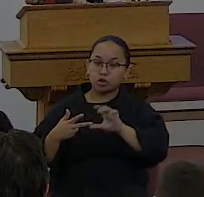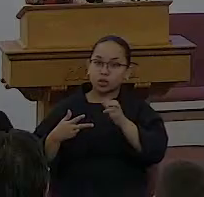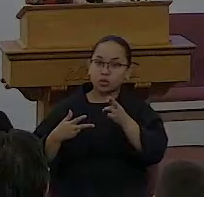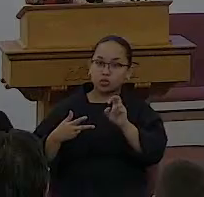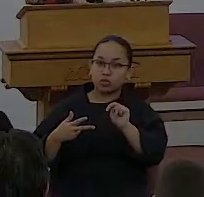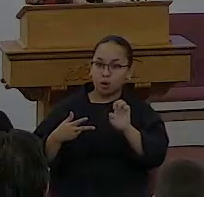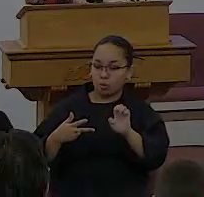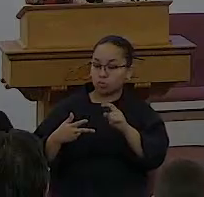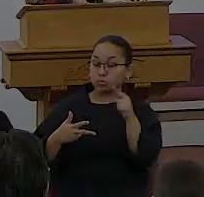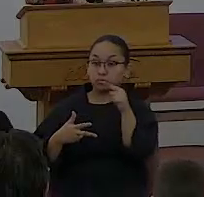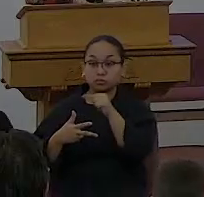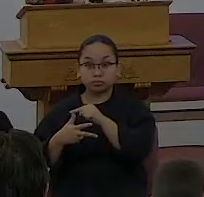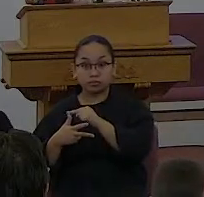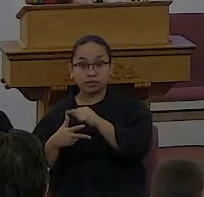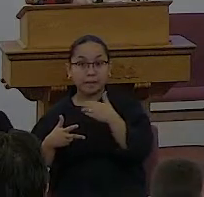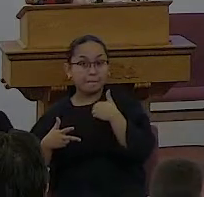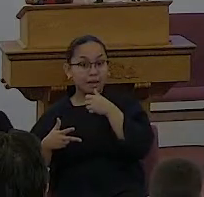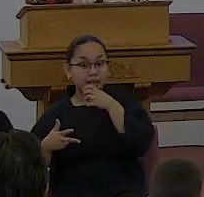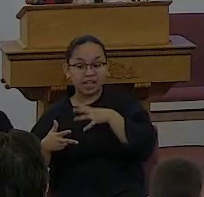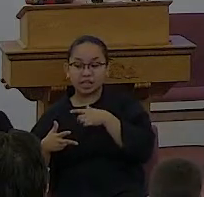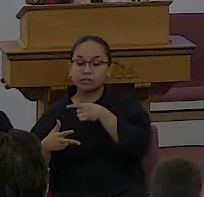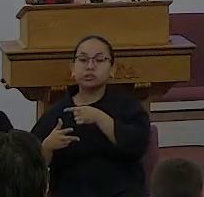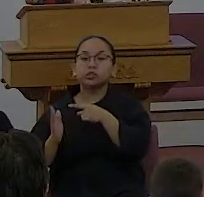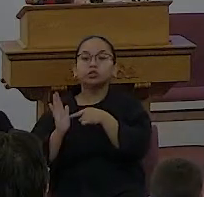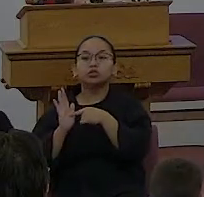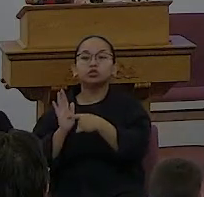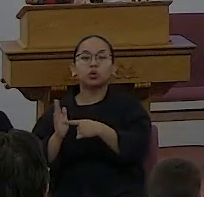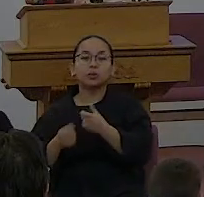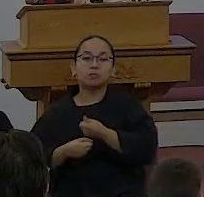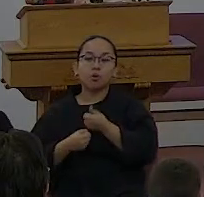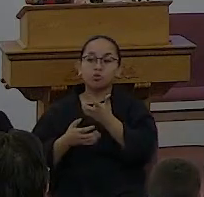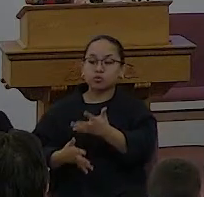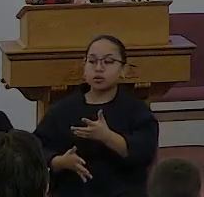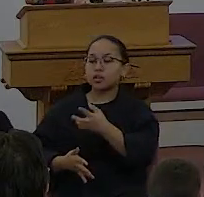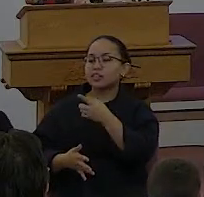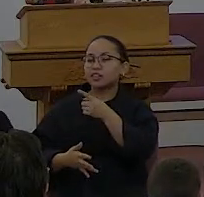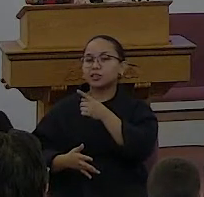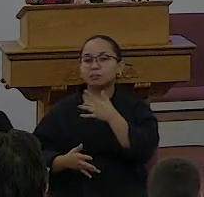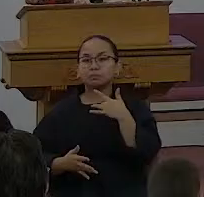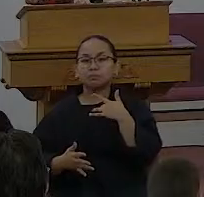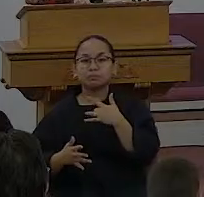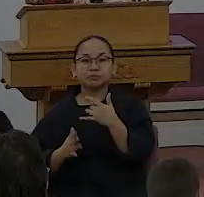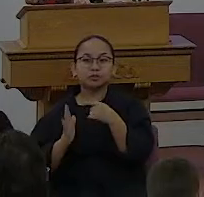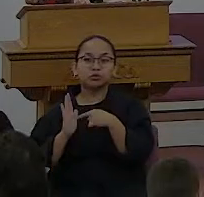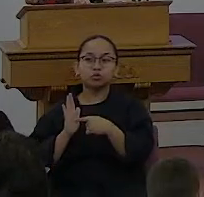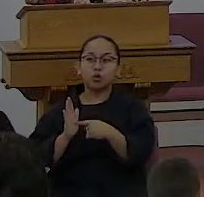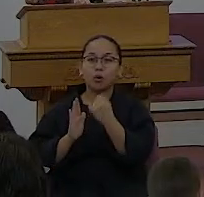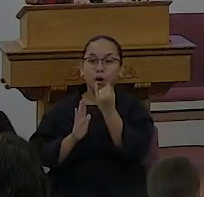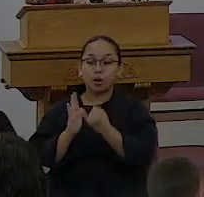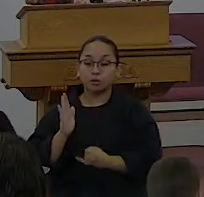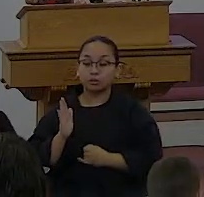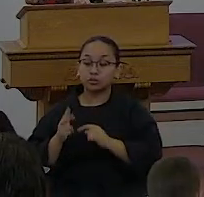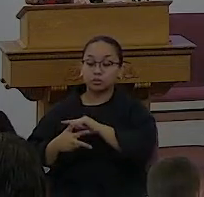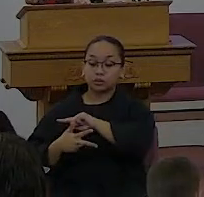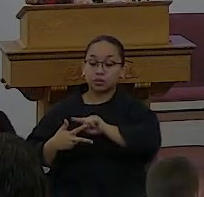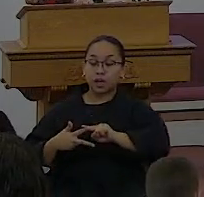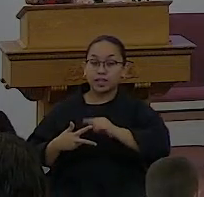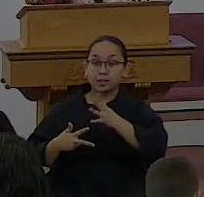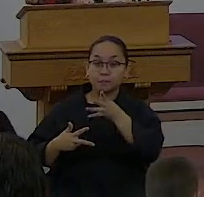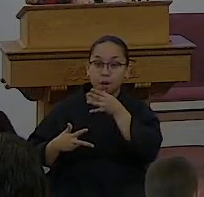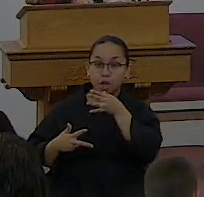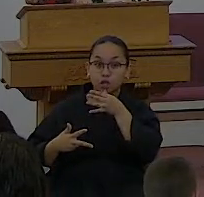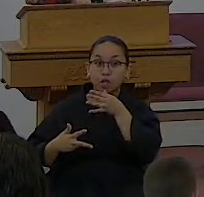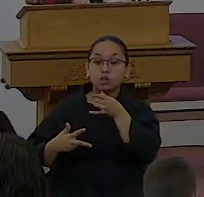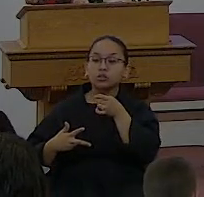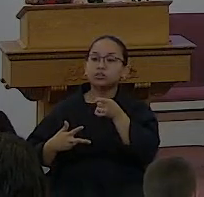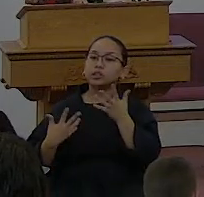inspiration and poetry. She is often seen as the patroness of the arts. As the mother, she is the midwife